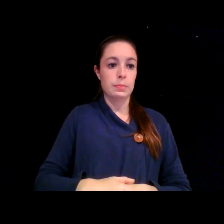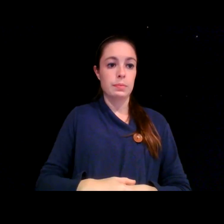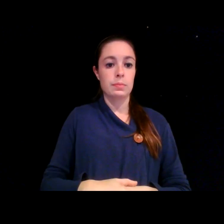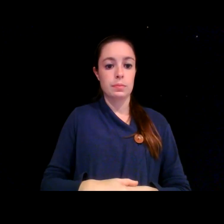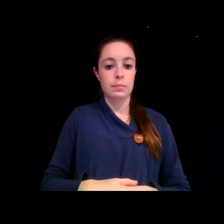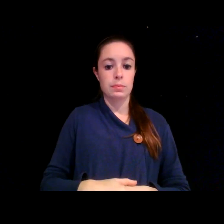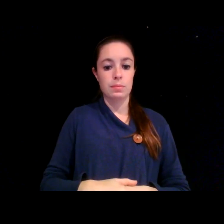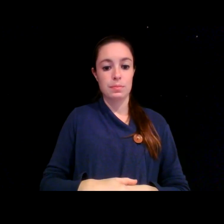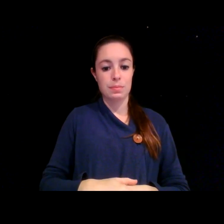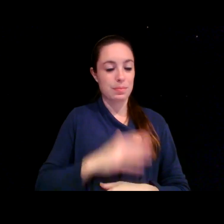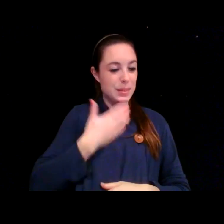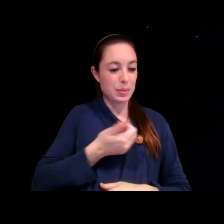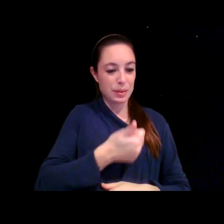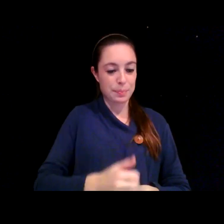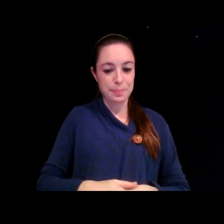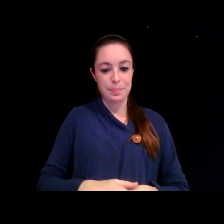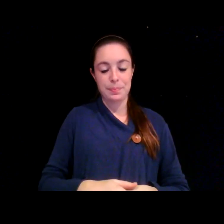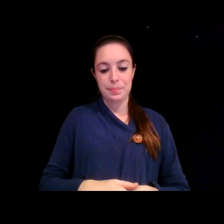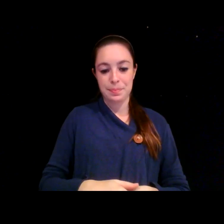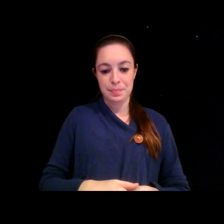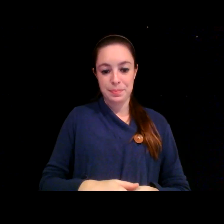You're welcome, Miraya.